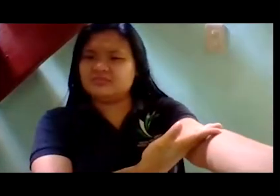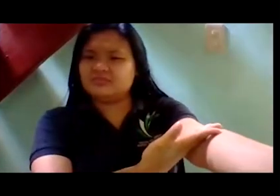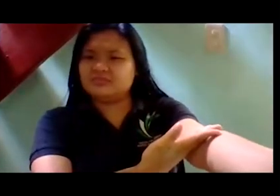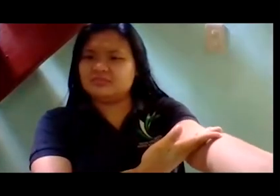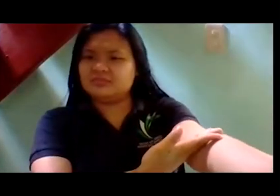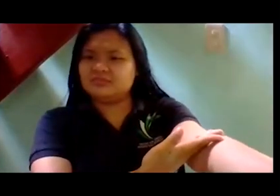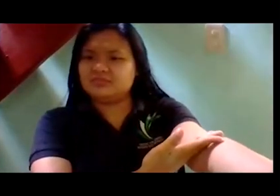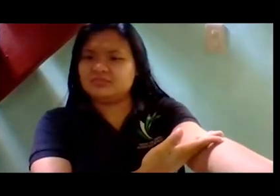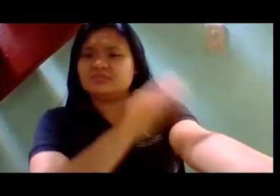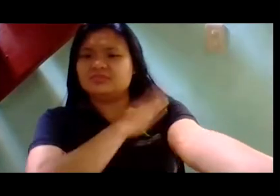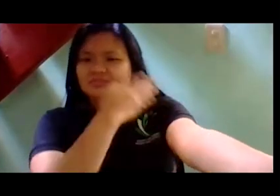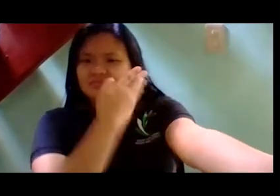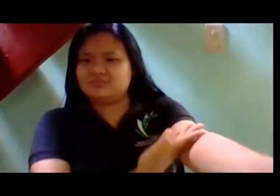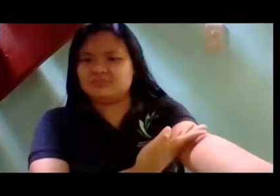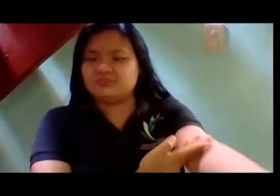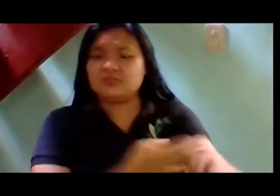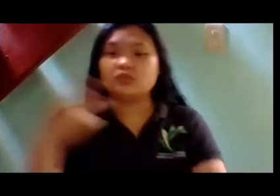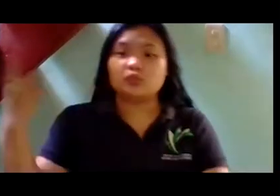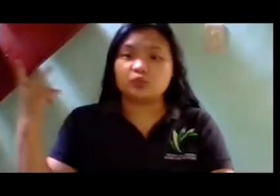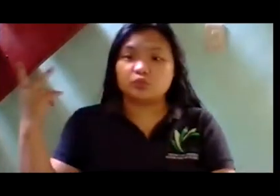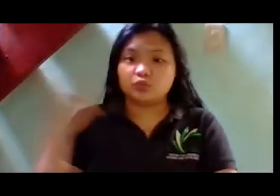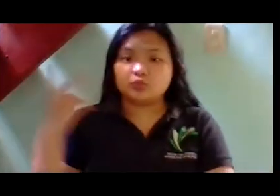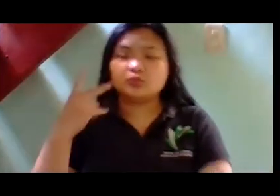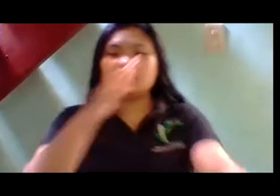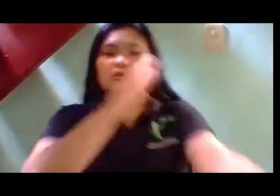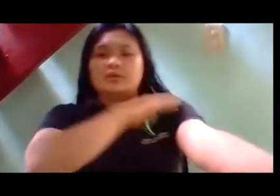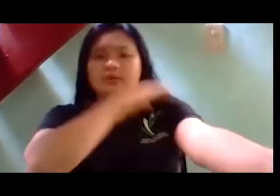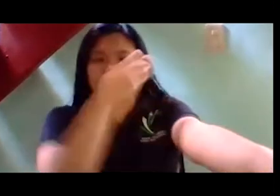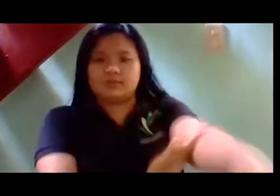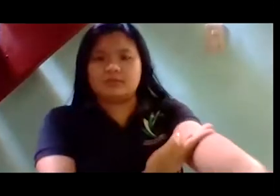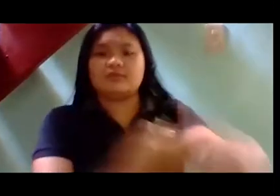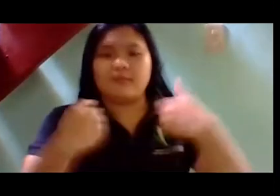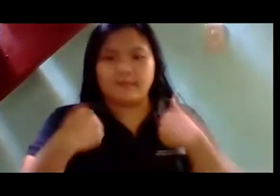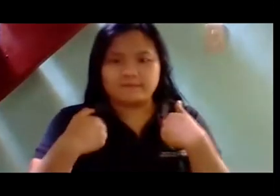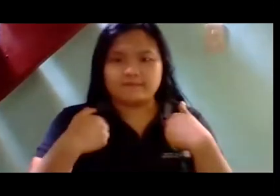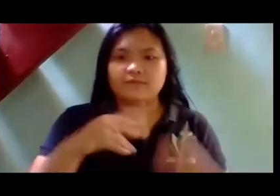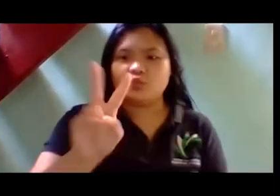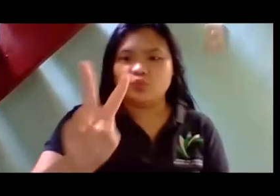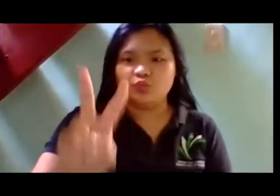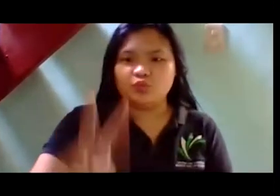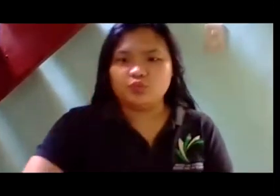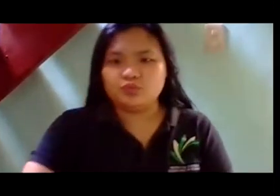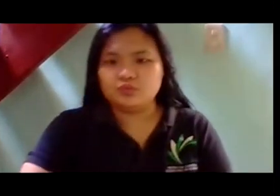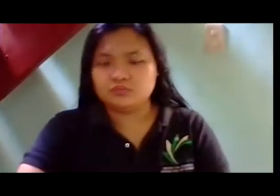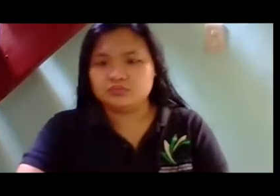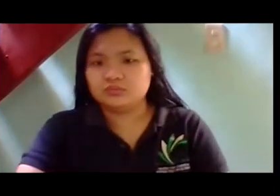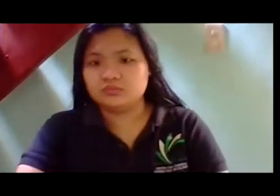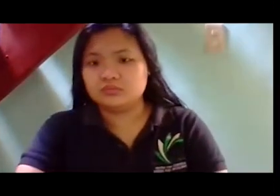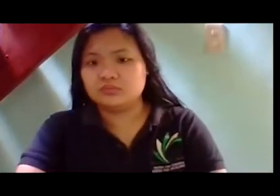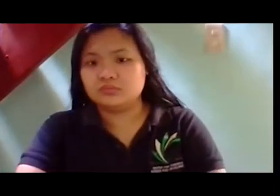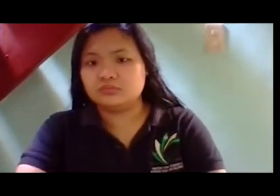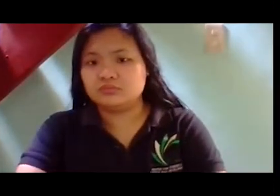We were thinking of having children as in this sign,